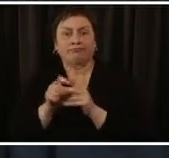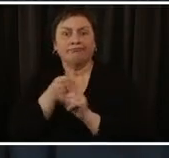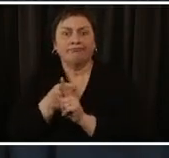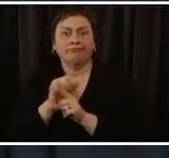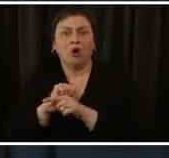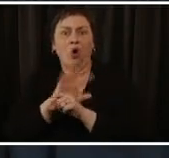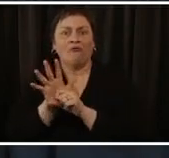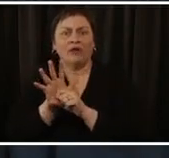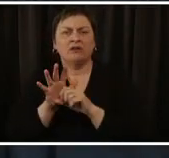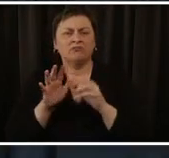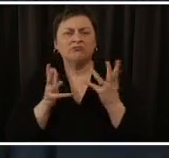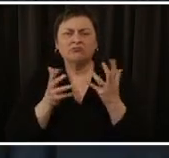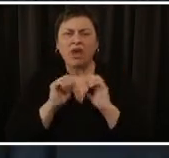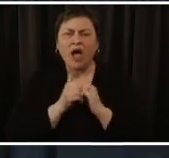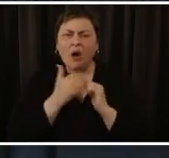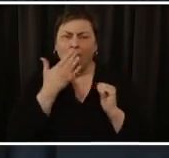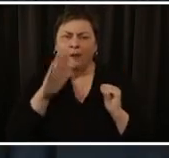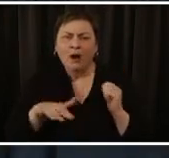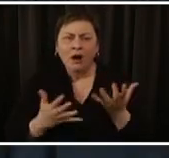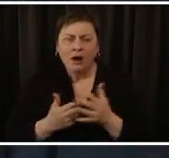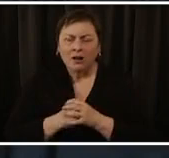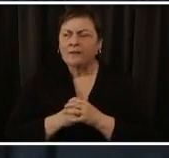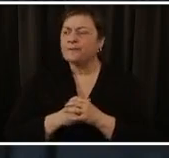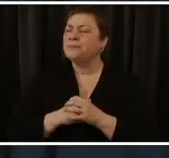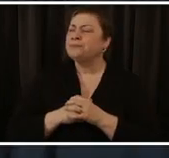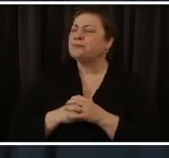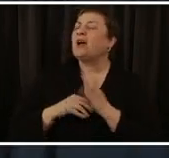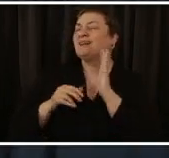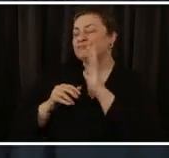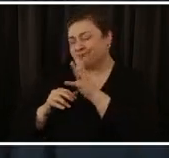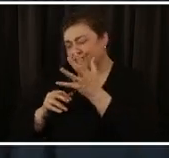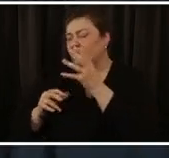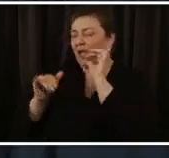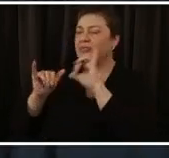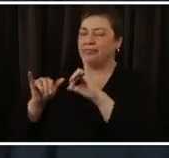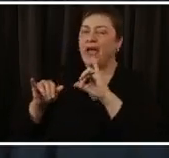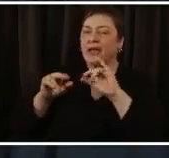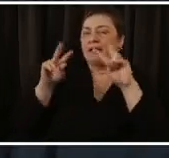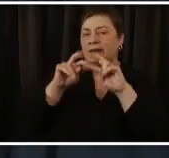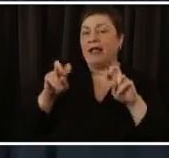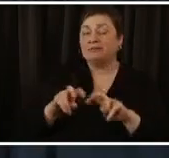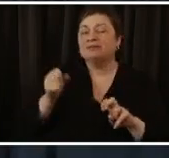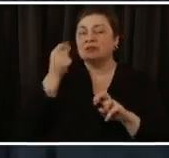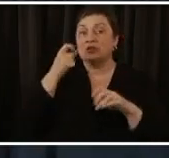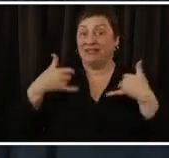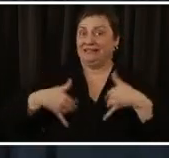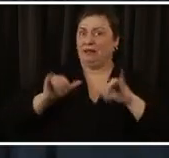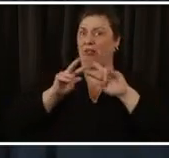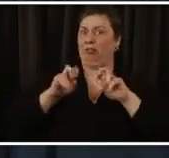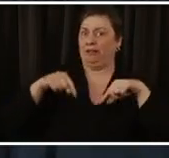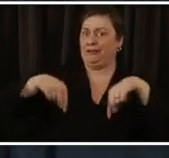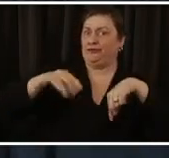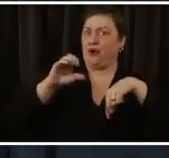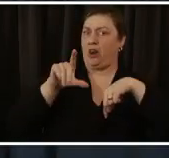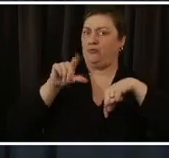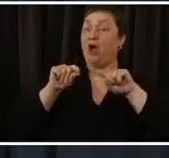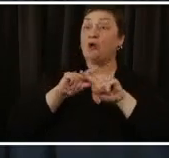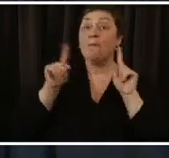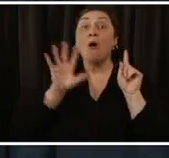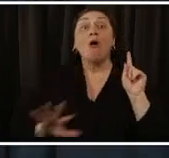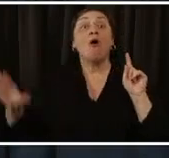is ongoing in Colorado. What I can share with you is some national estimates. So CDC has shared that